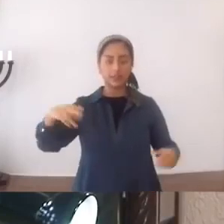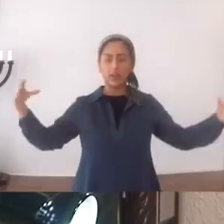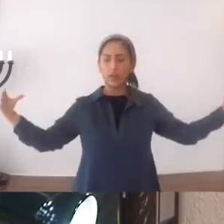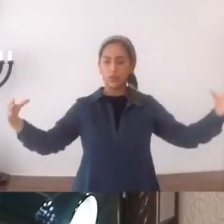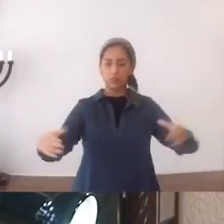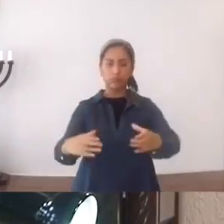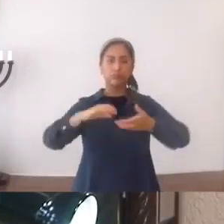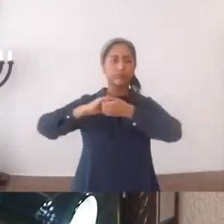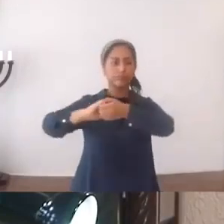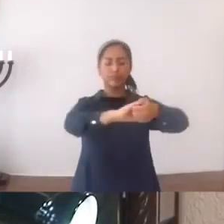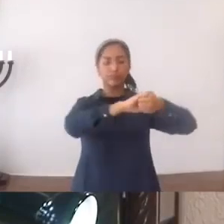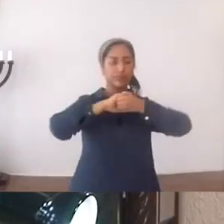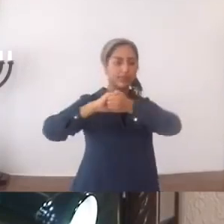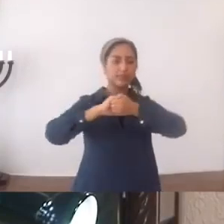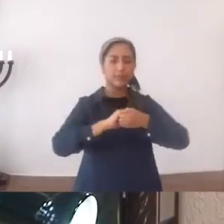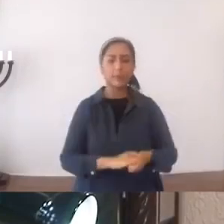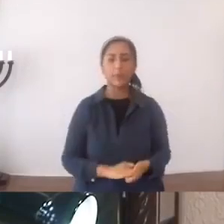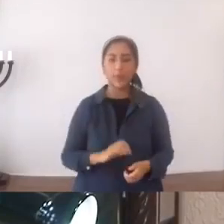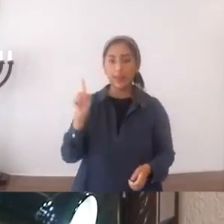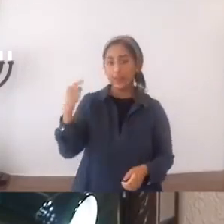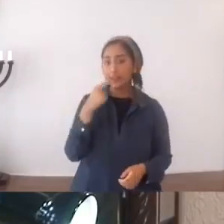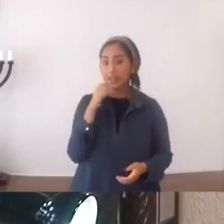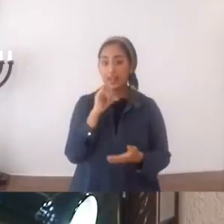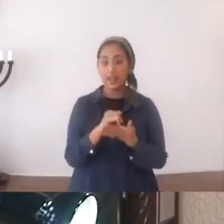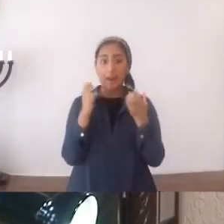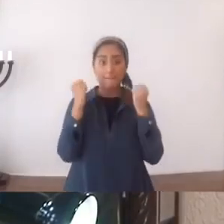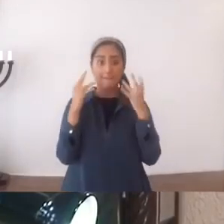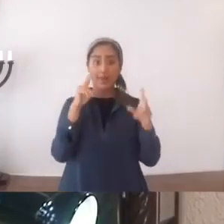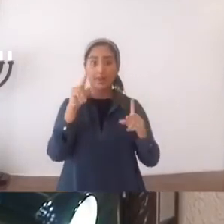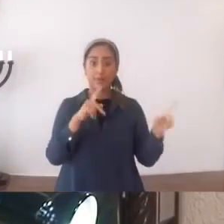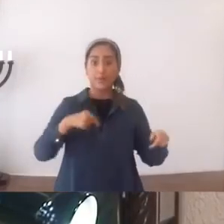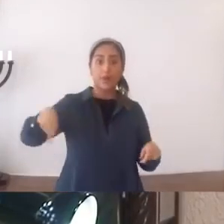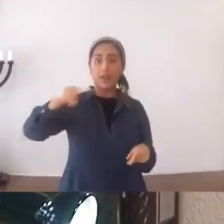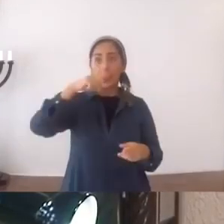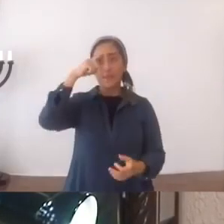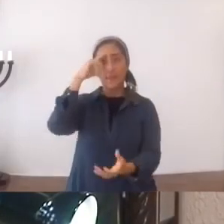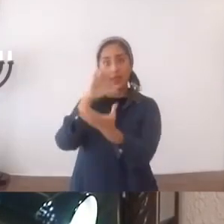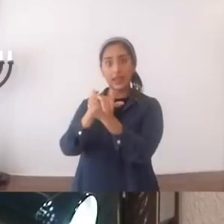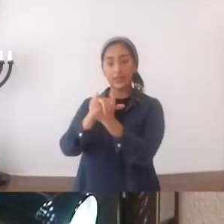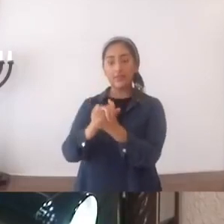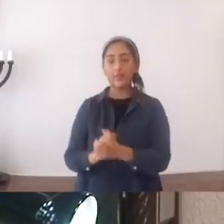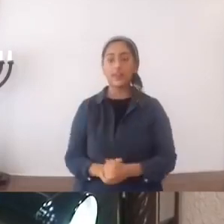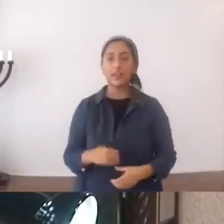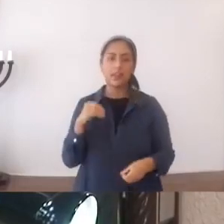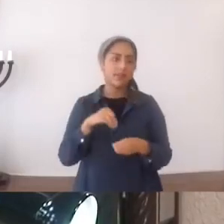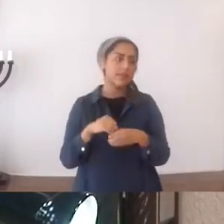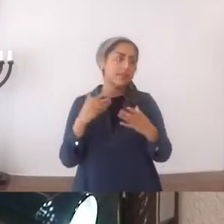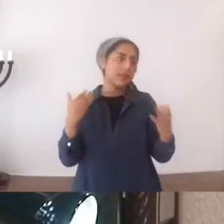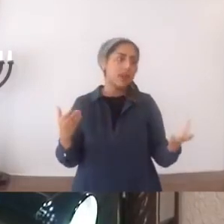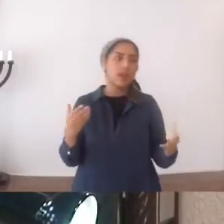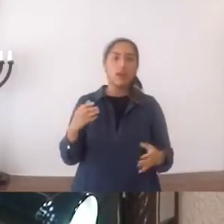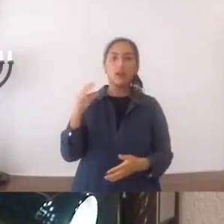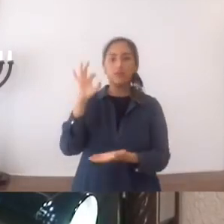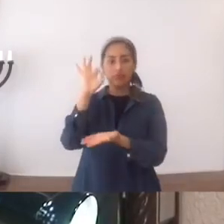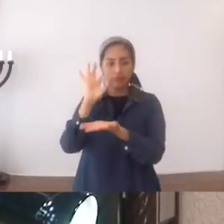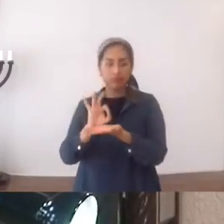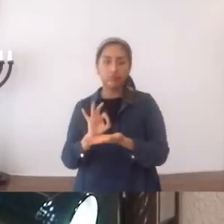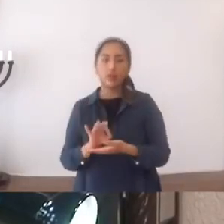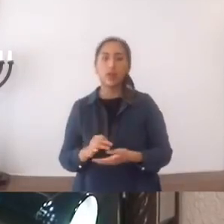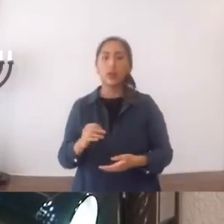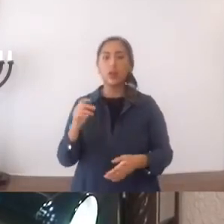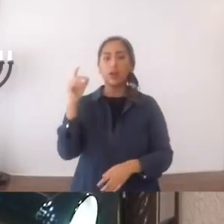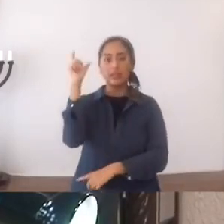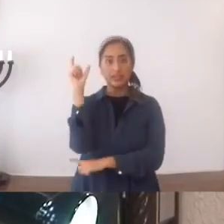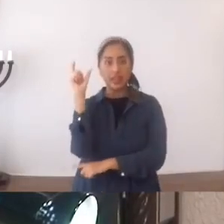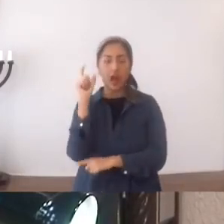sola religión. here he invites them to build just one religion. Dice que mucha gente es creyente They say that many people are en believers Buda, in